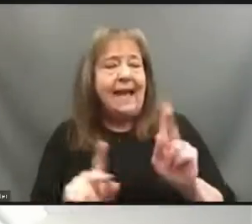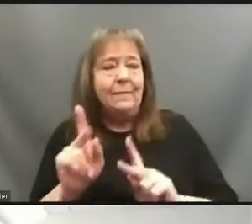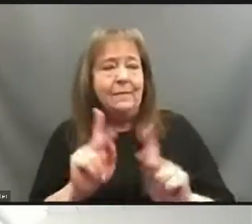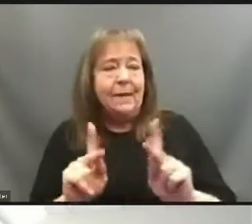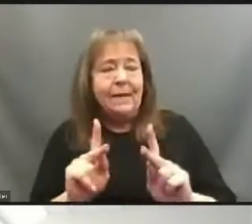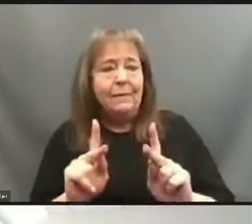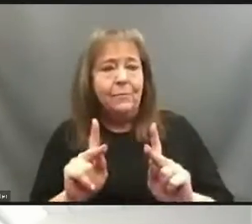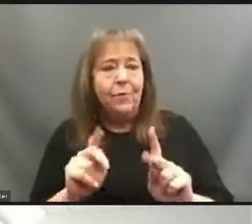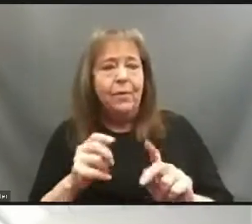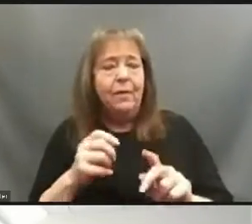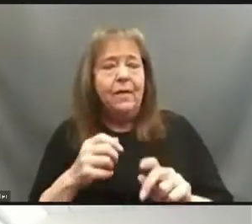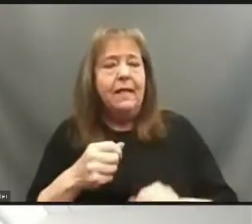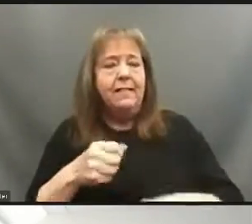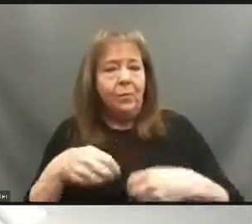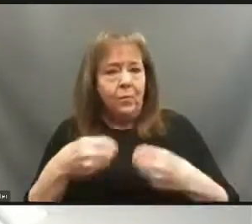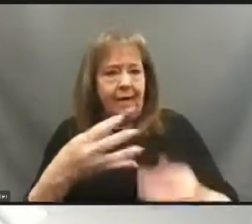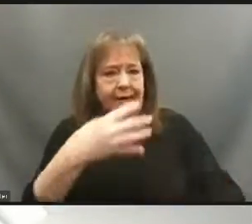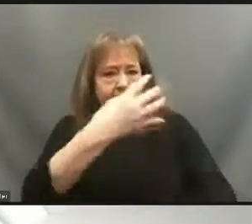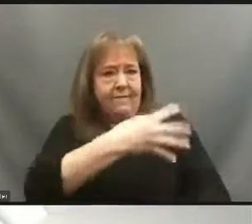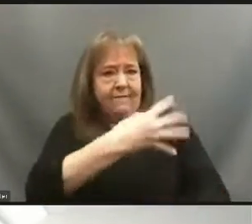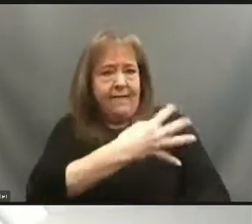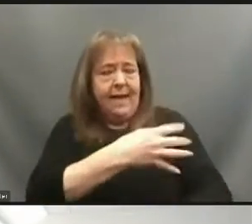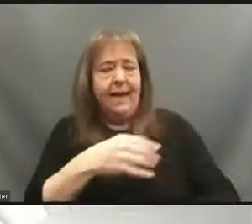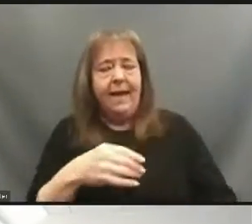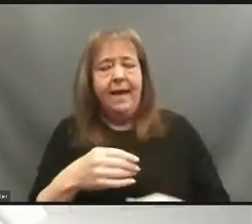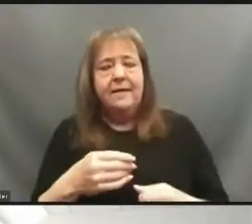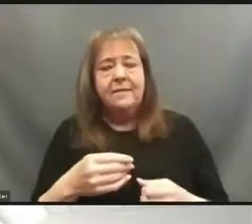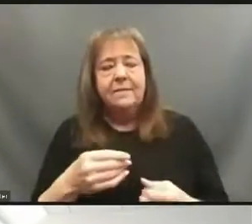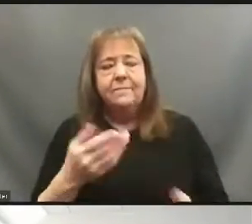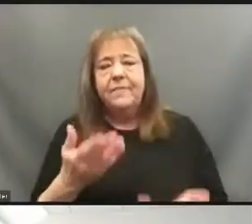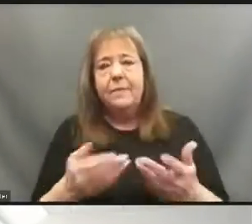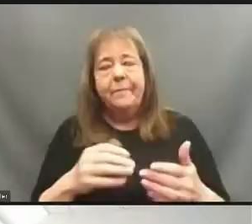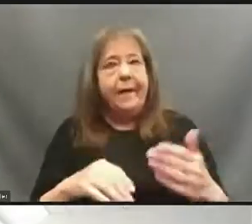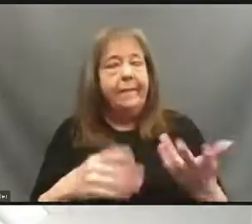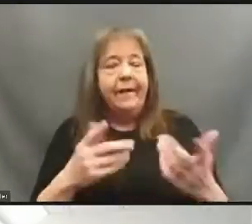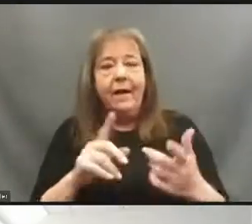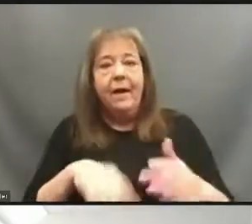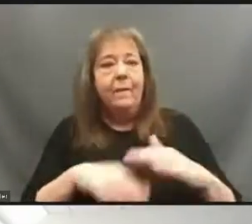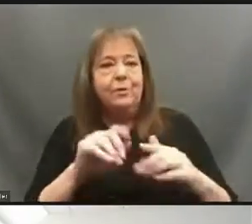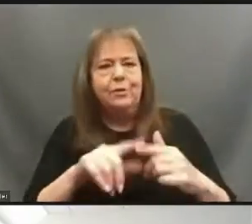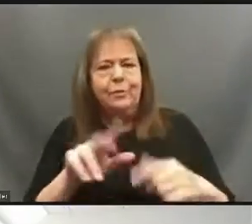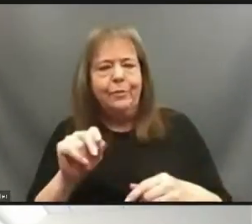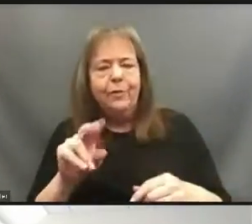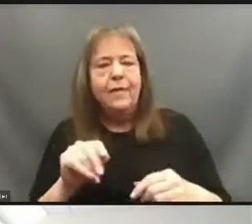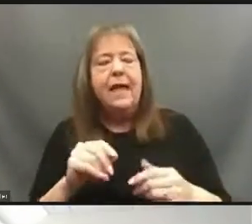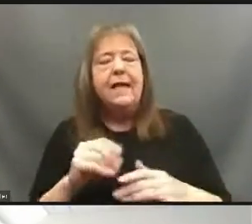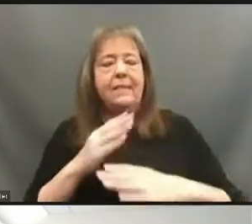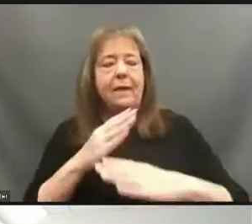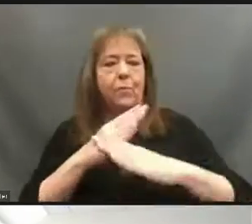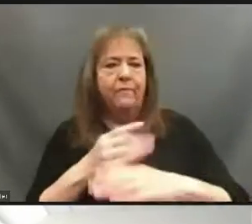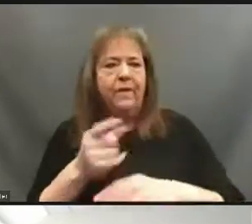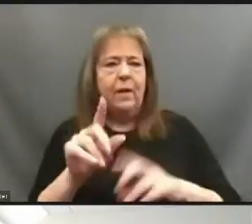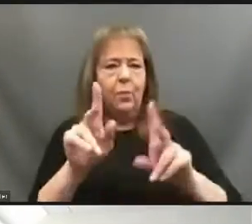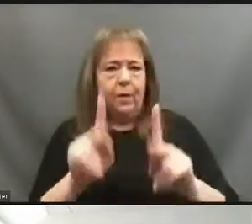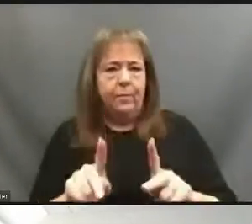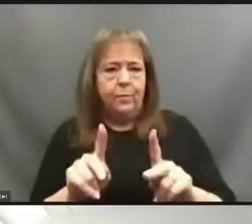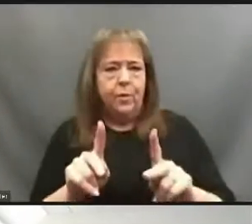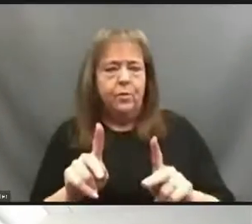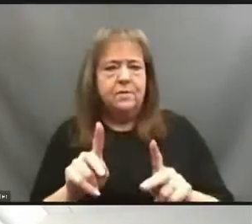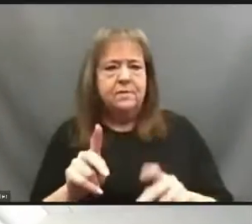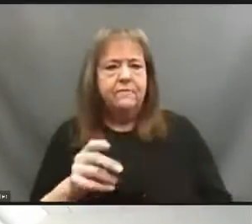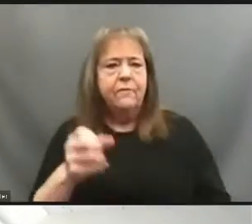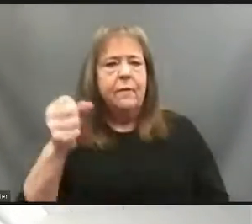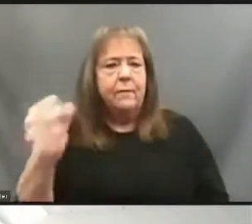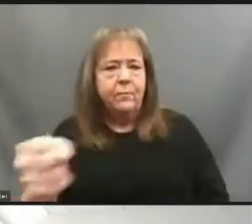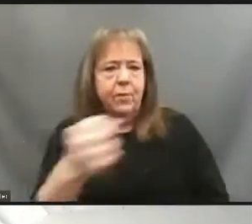use to somewhere around every 30 doses of monoclonal antibody that we're preventing a hospitalization. If you look